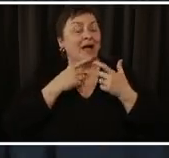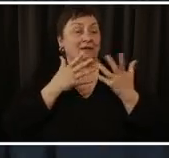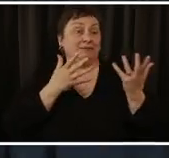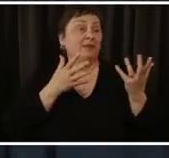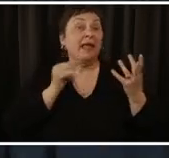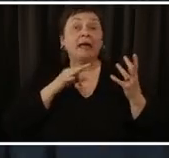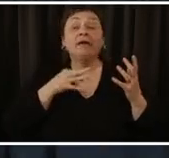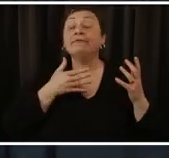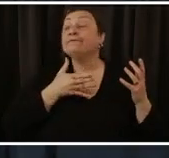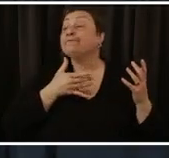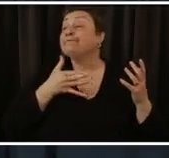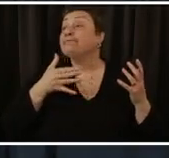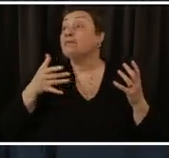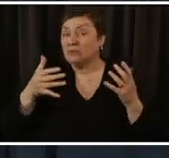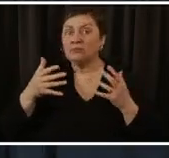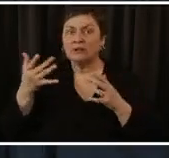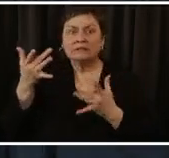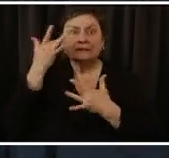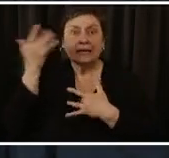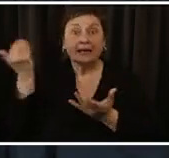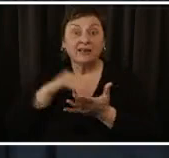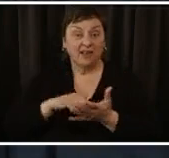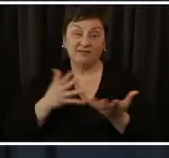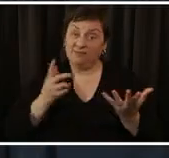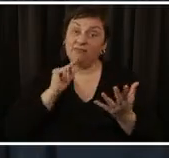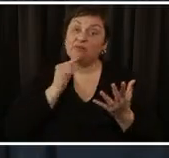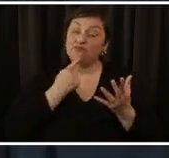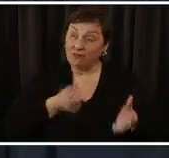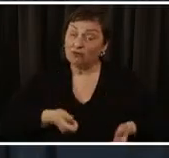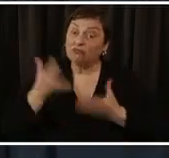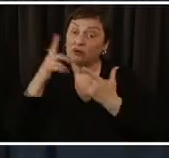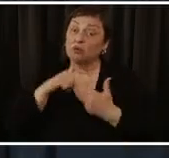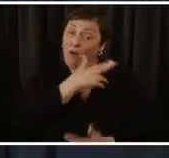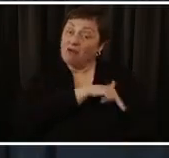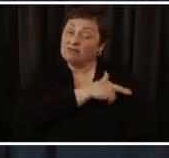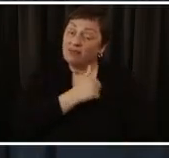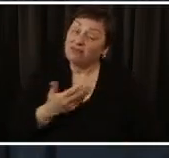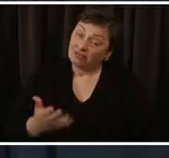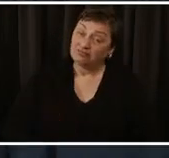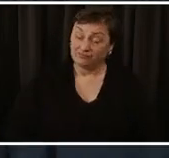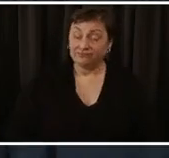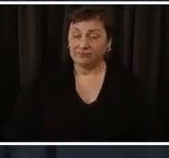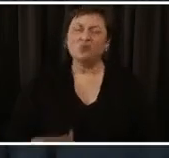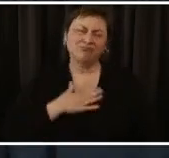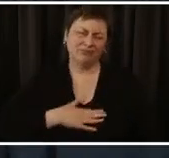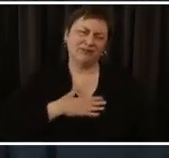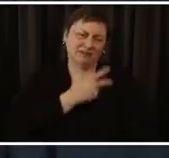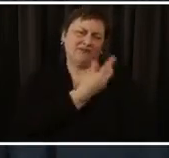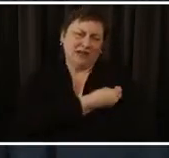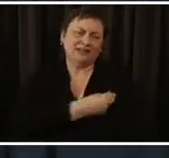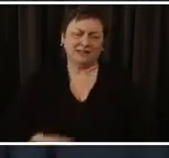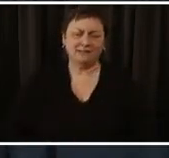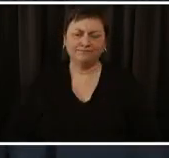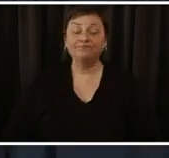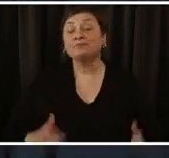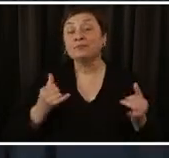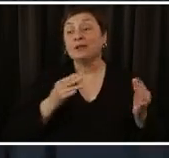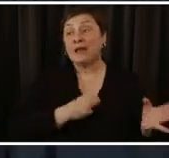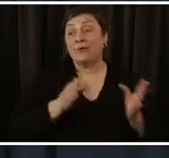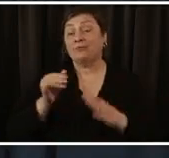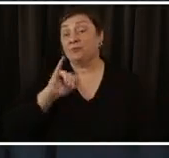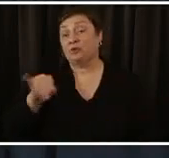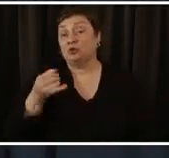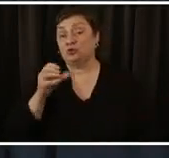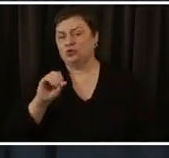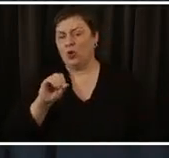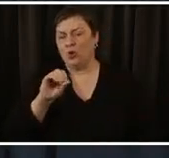15 or 20 minutes and get vaccinated. Next question. Hi, Governor. This is Joe Vaccarelli from Denver 7.